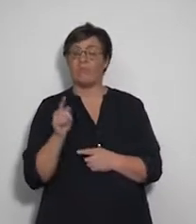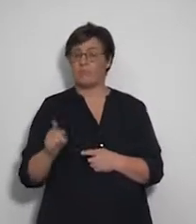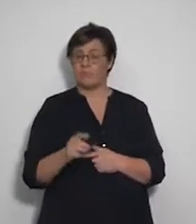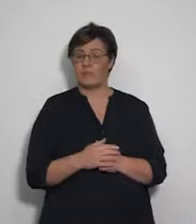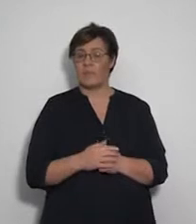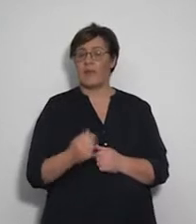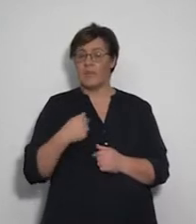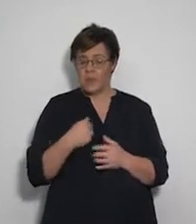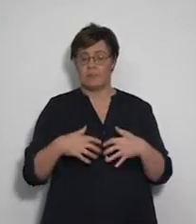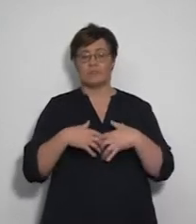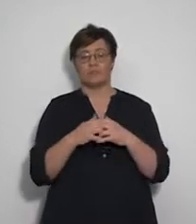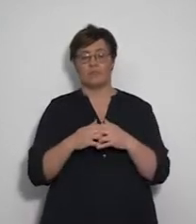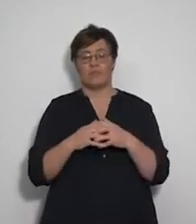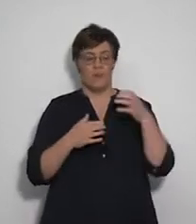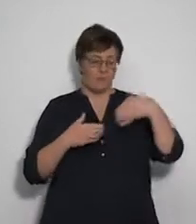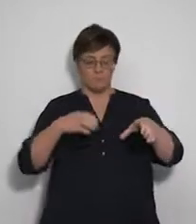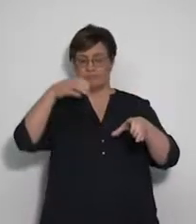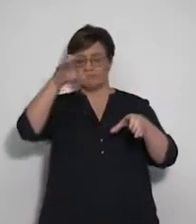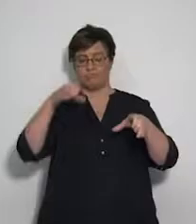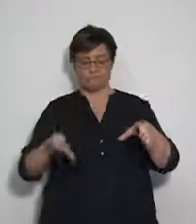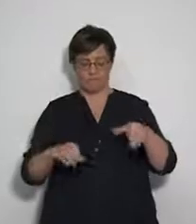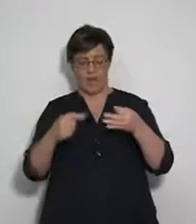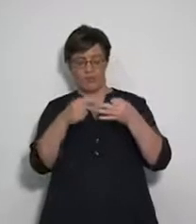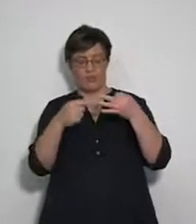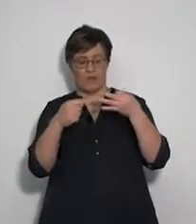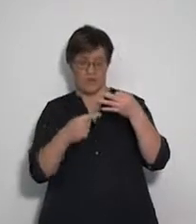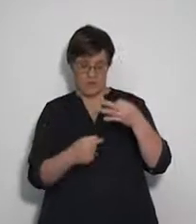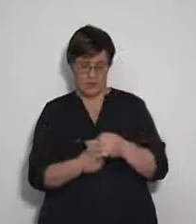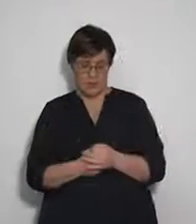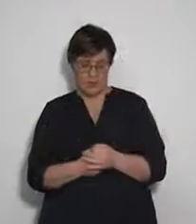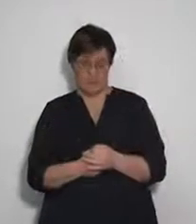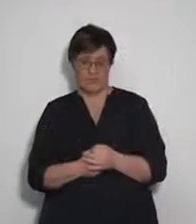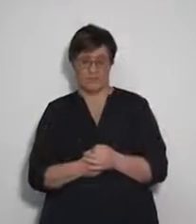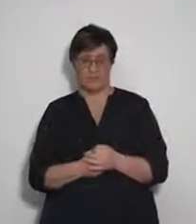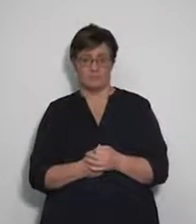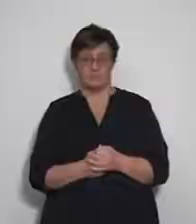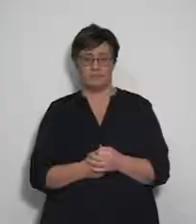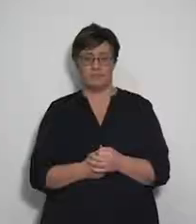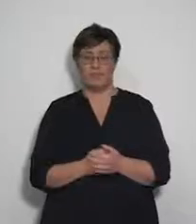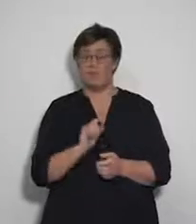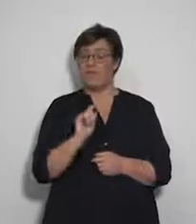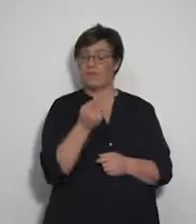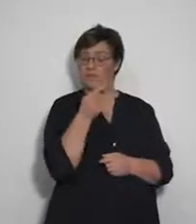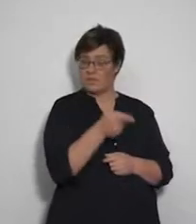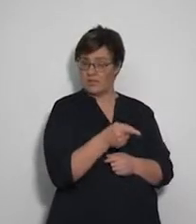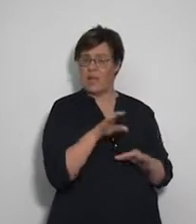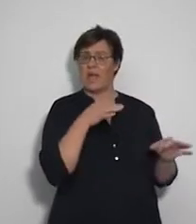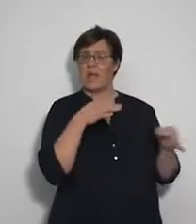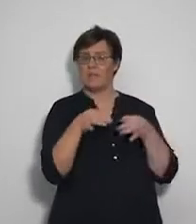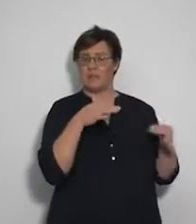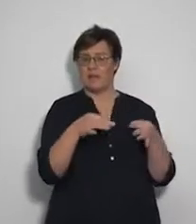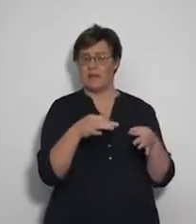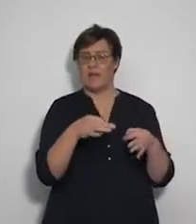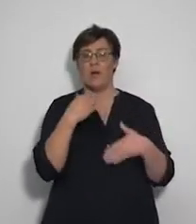slide, I've had to take the question and unpack that into the 3 different components. In this case, the first part of the essay